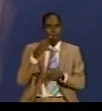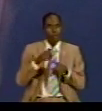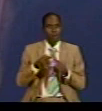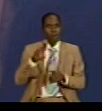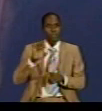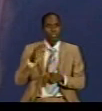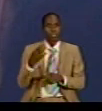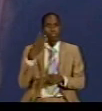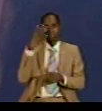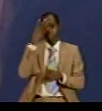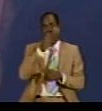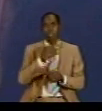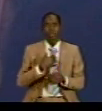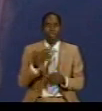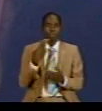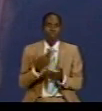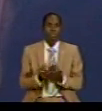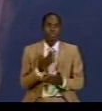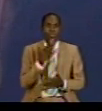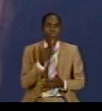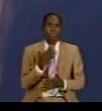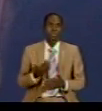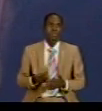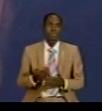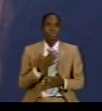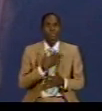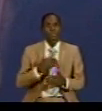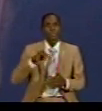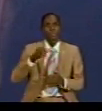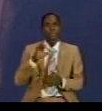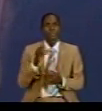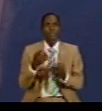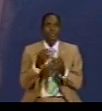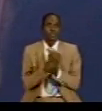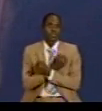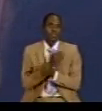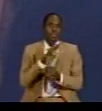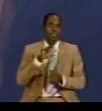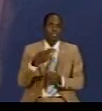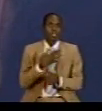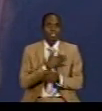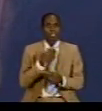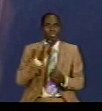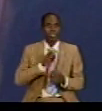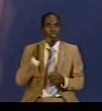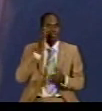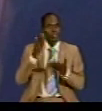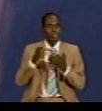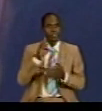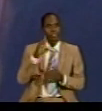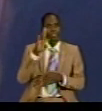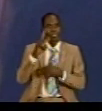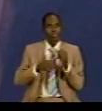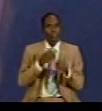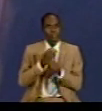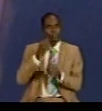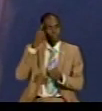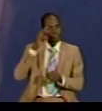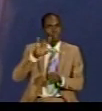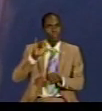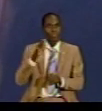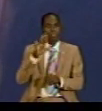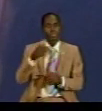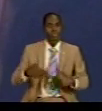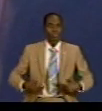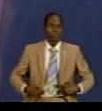daughter. And Laban said, It is better that I give her to thee than that I should give her to another man. Abide